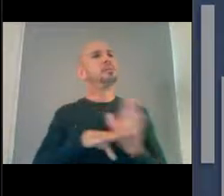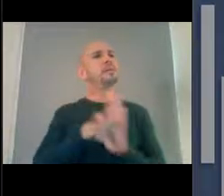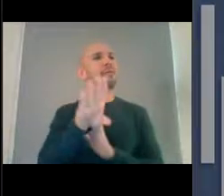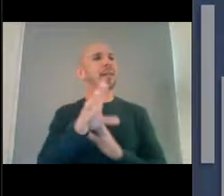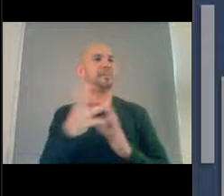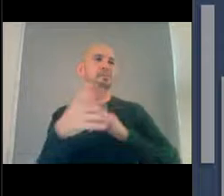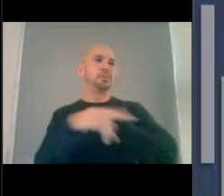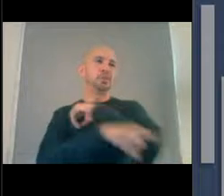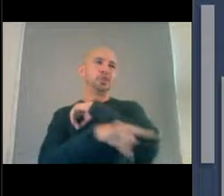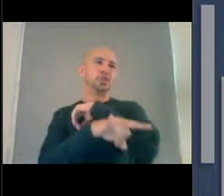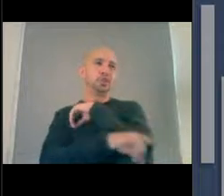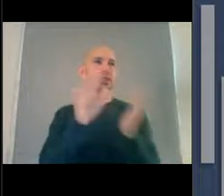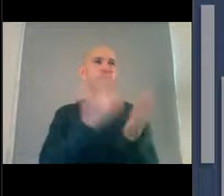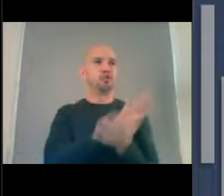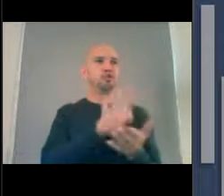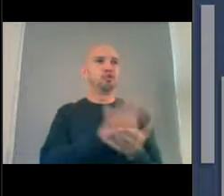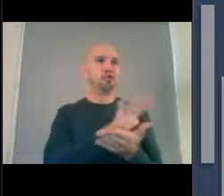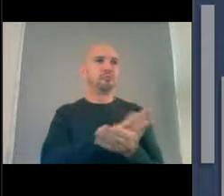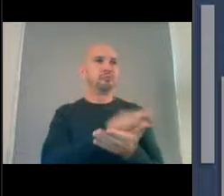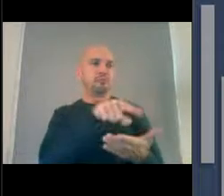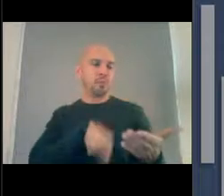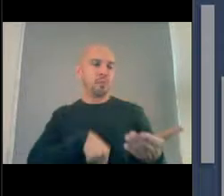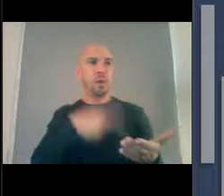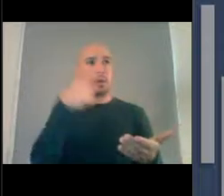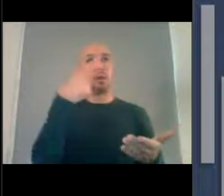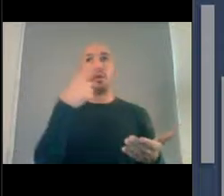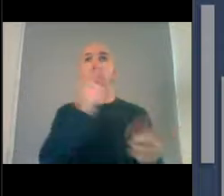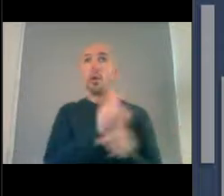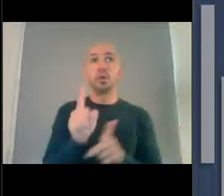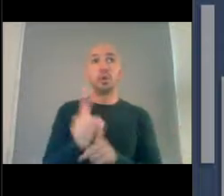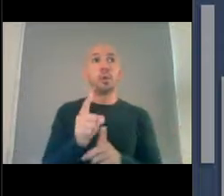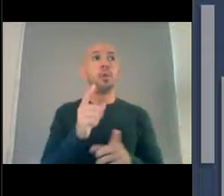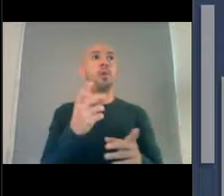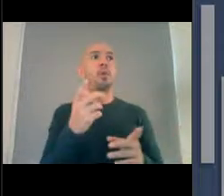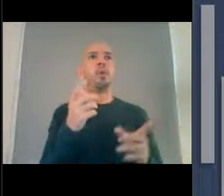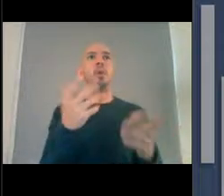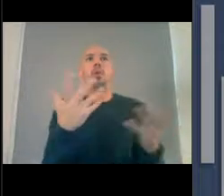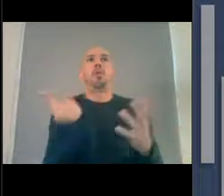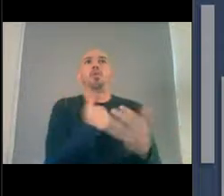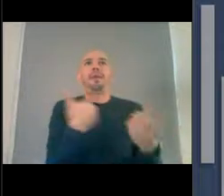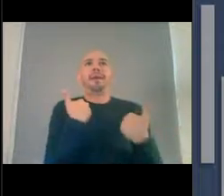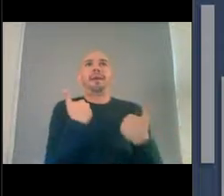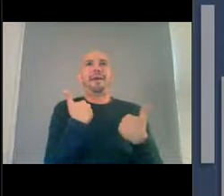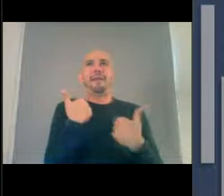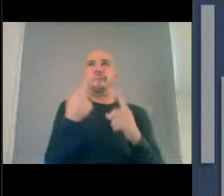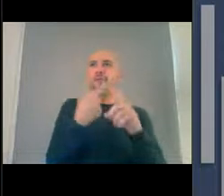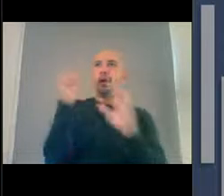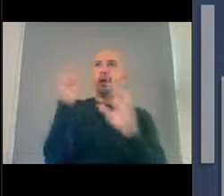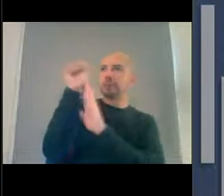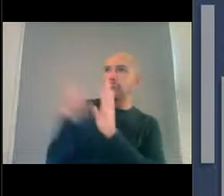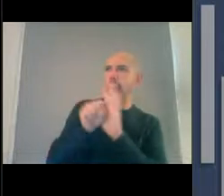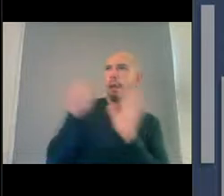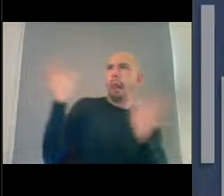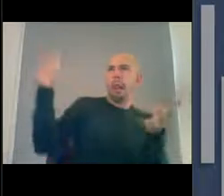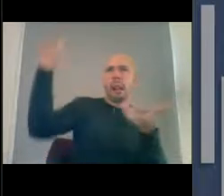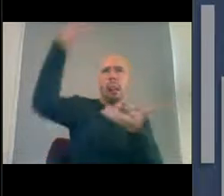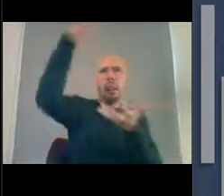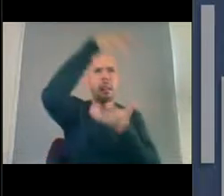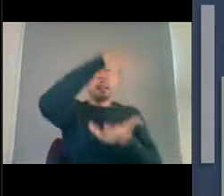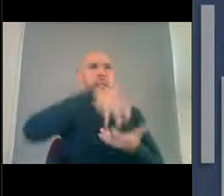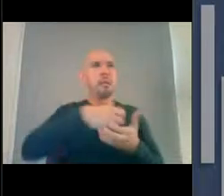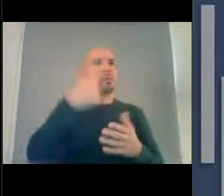through uh fhwa as well as what we have in the state so that we have kind of a one or a two pager that we can share